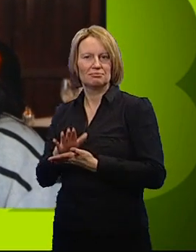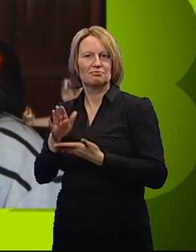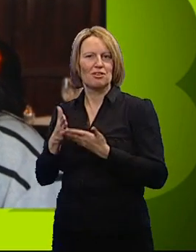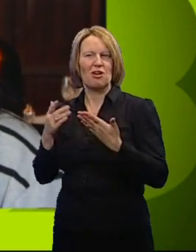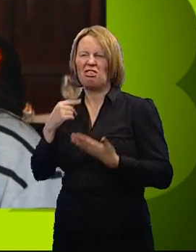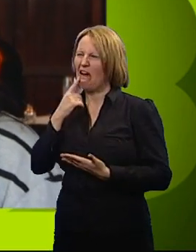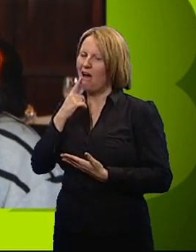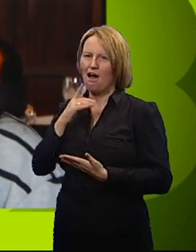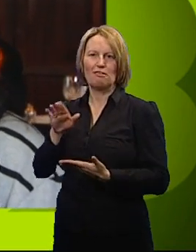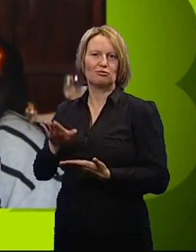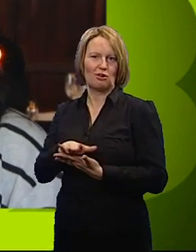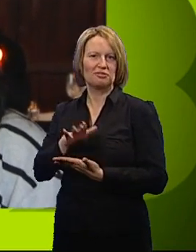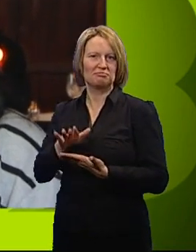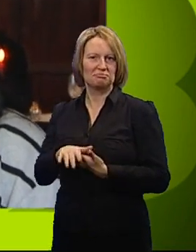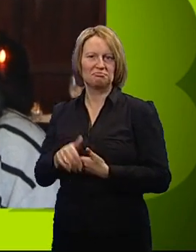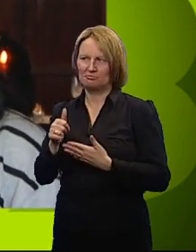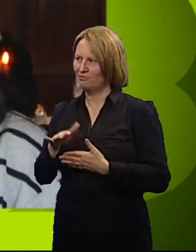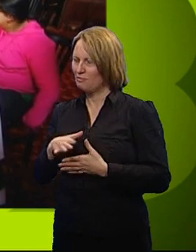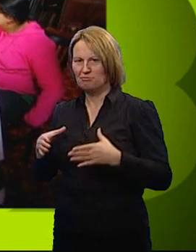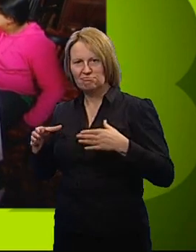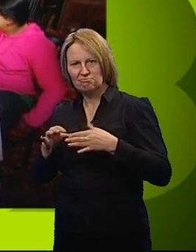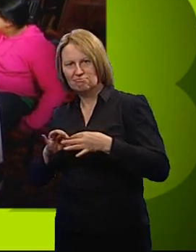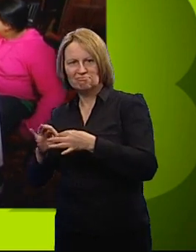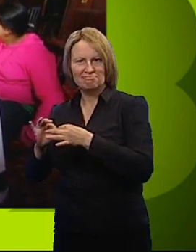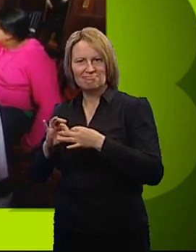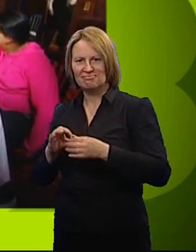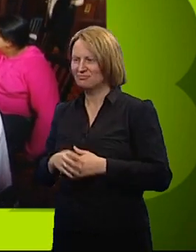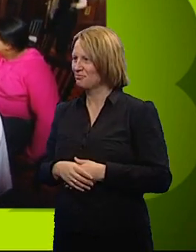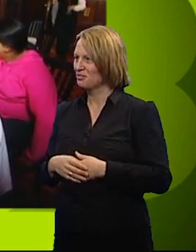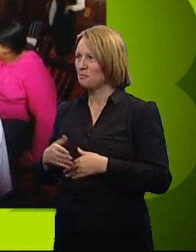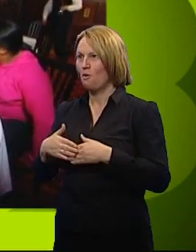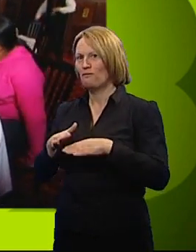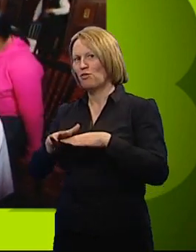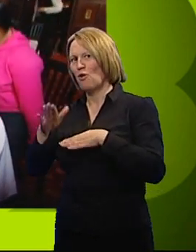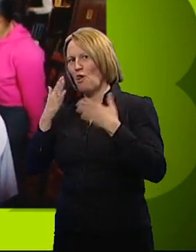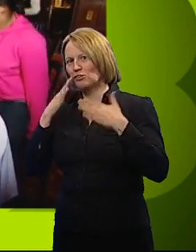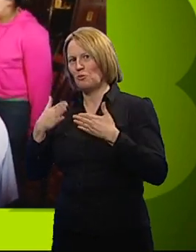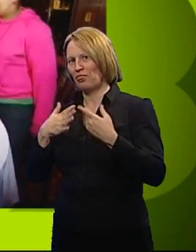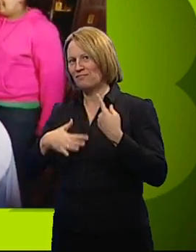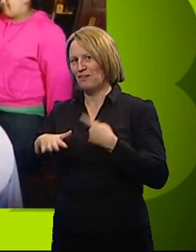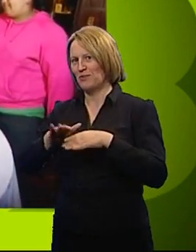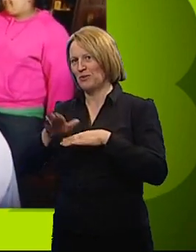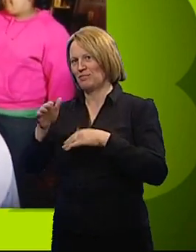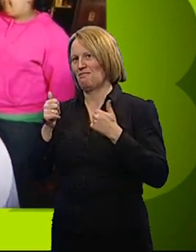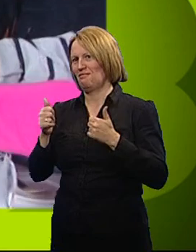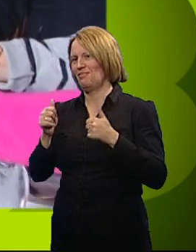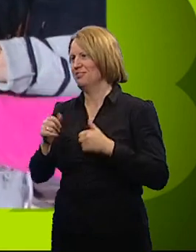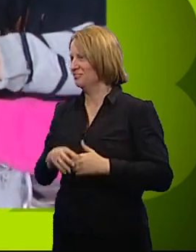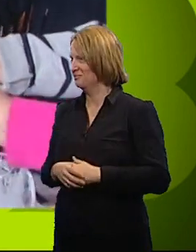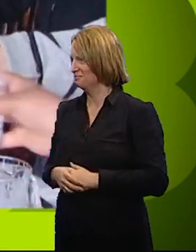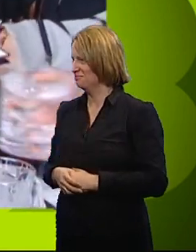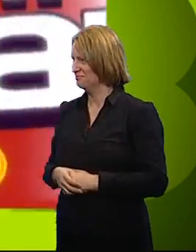enjoyed this much more than I thought I would. Here's to some more Team Sandhu holidays in the future.